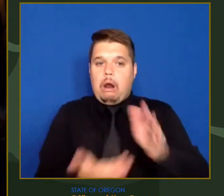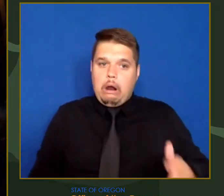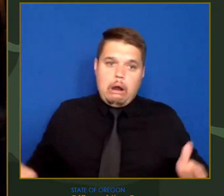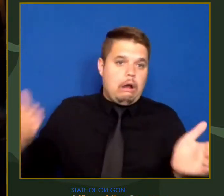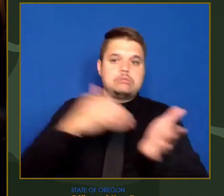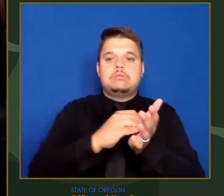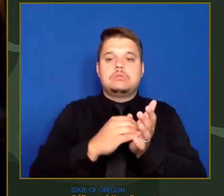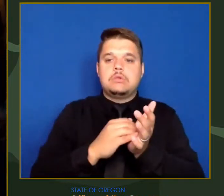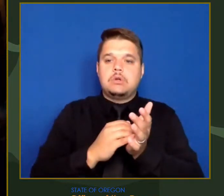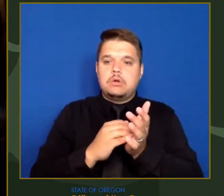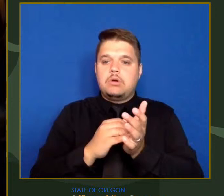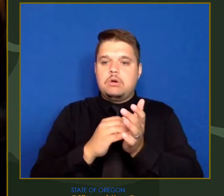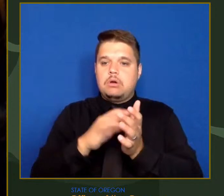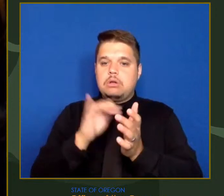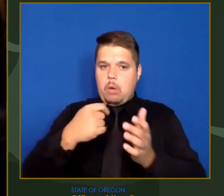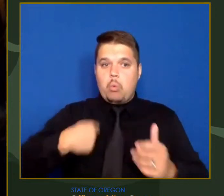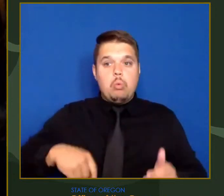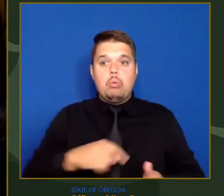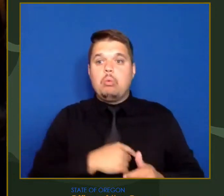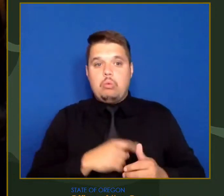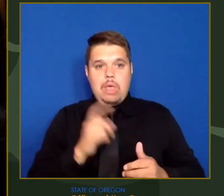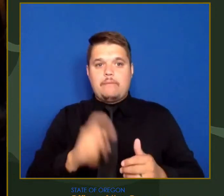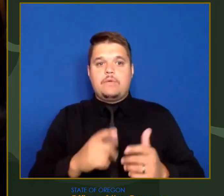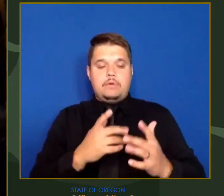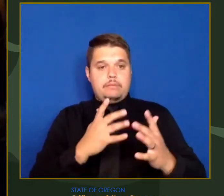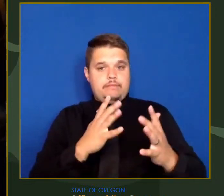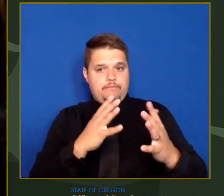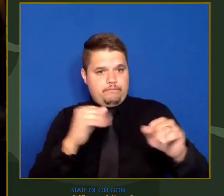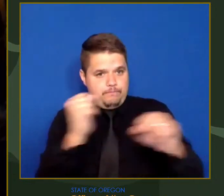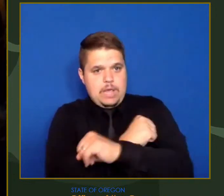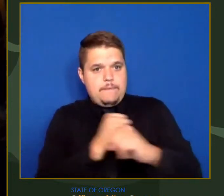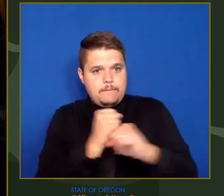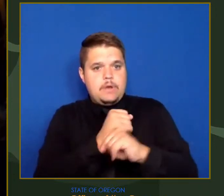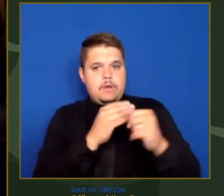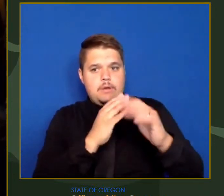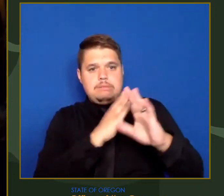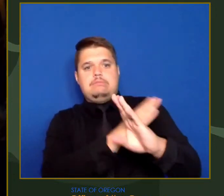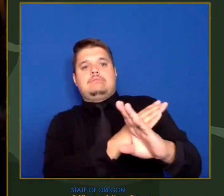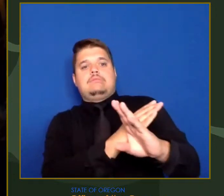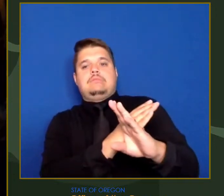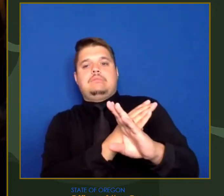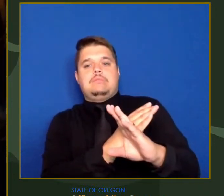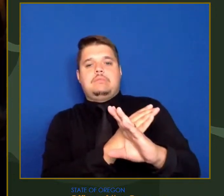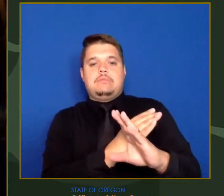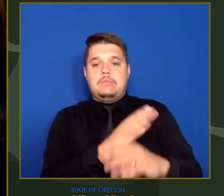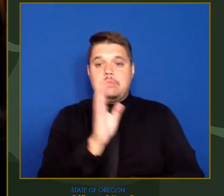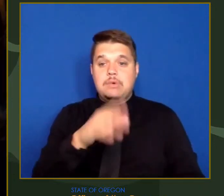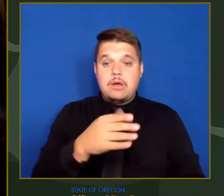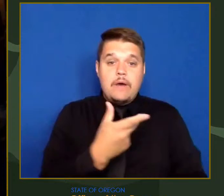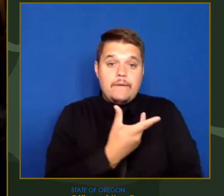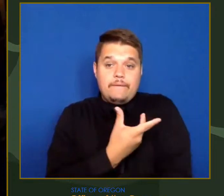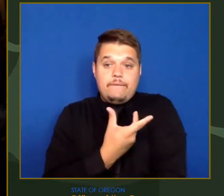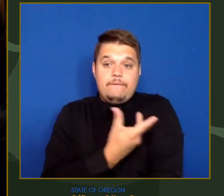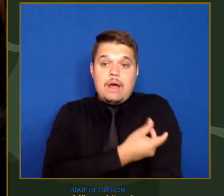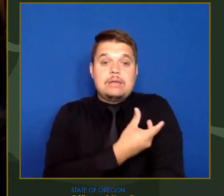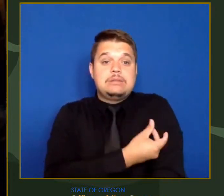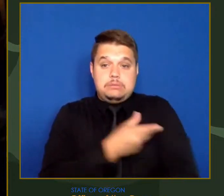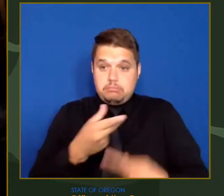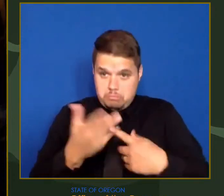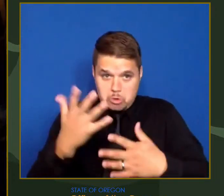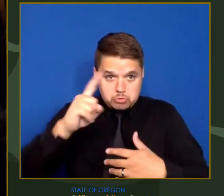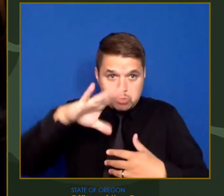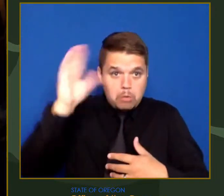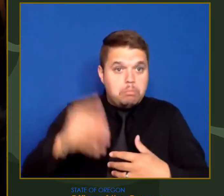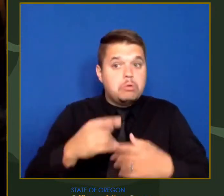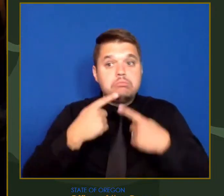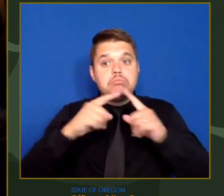Oregon. But we know that those vaccines, while they may be less effective against some of the variants, are still effective against those variants and